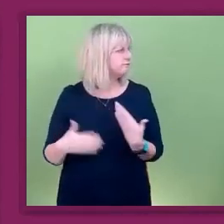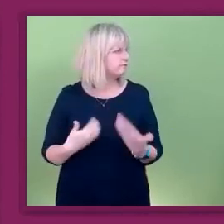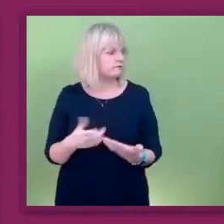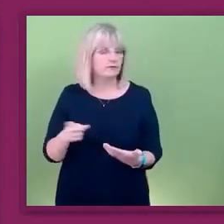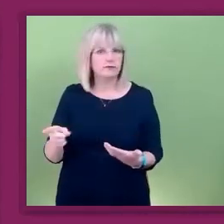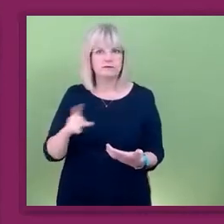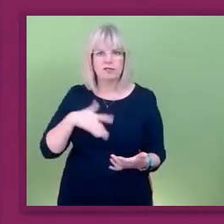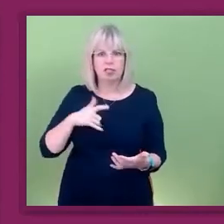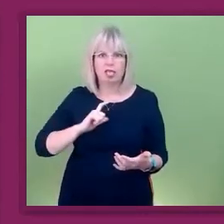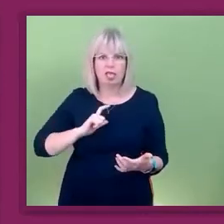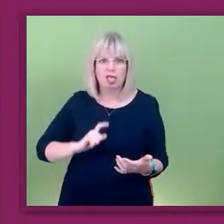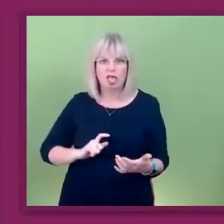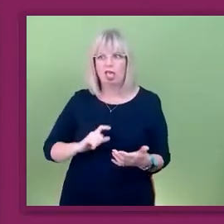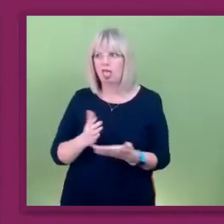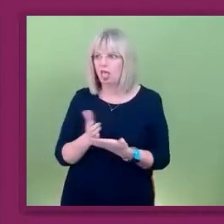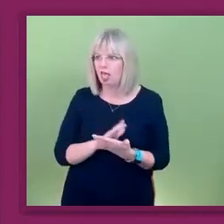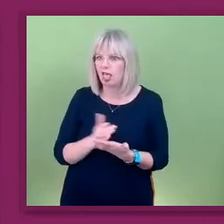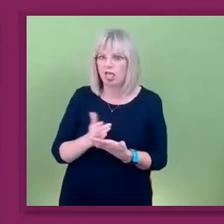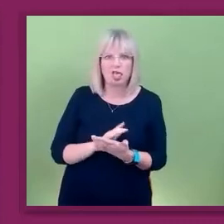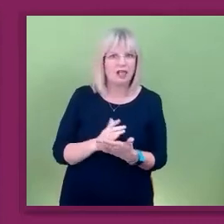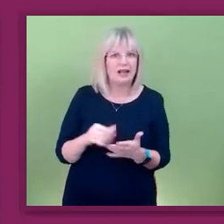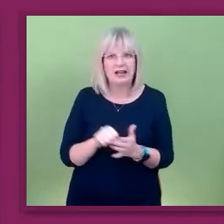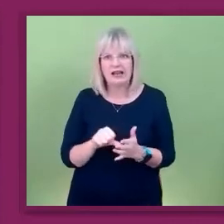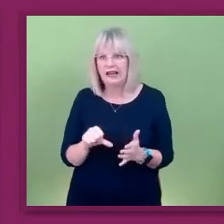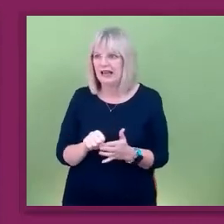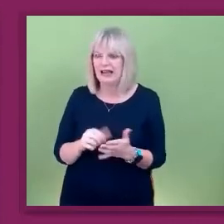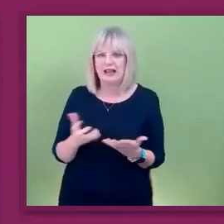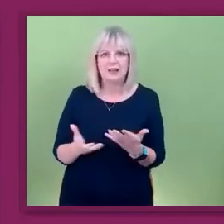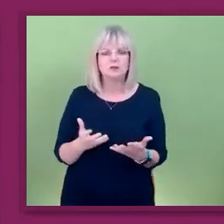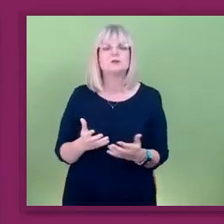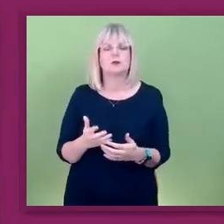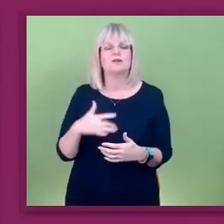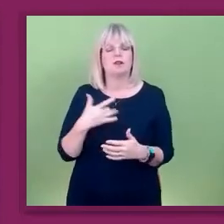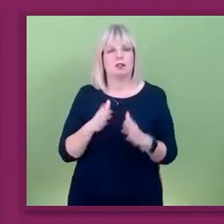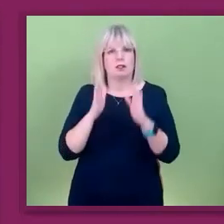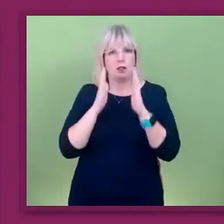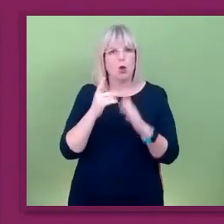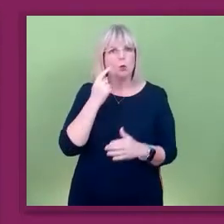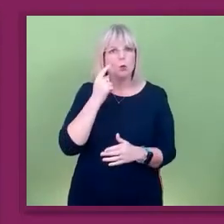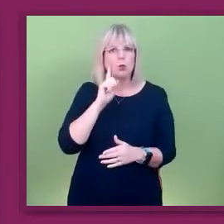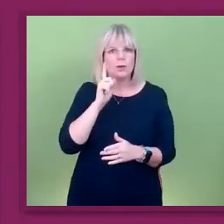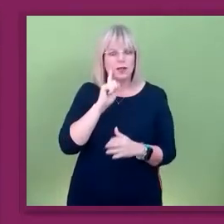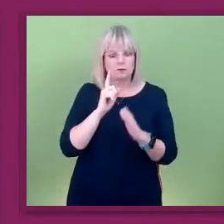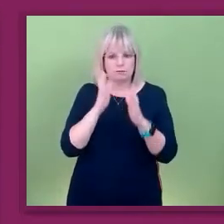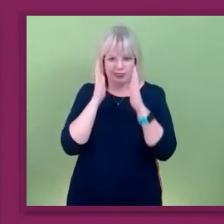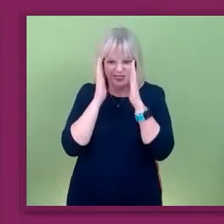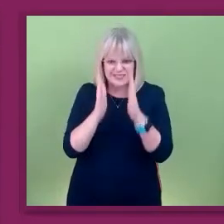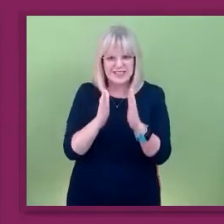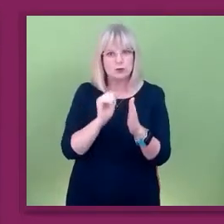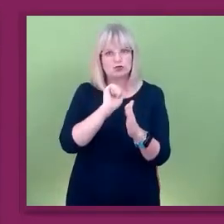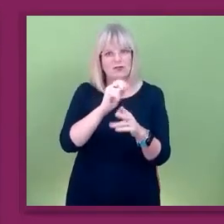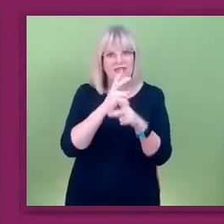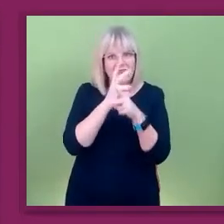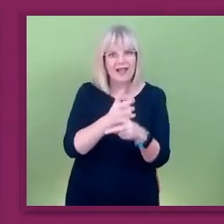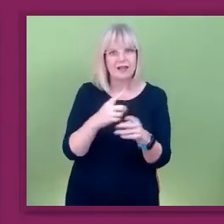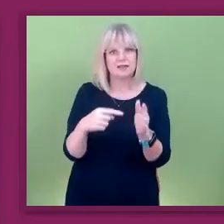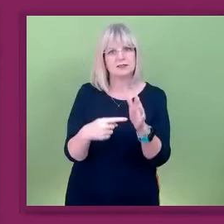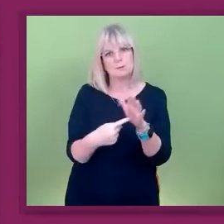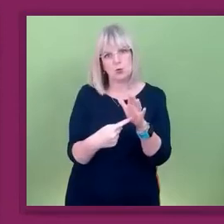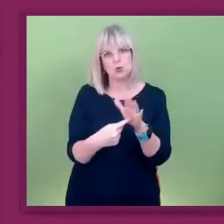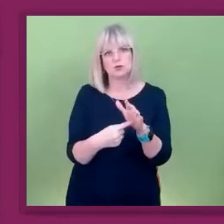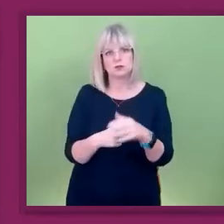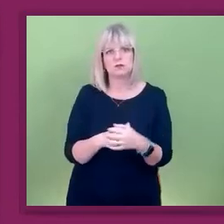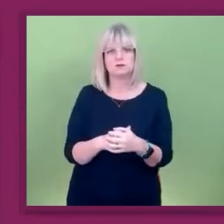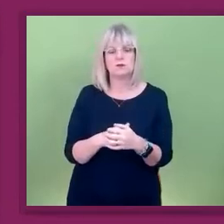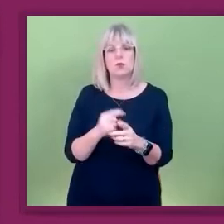think making women the center of their care is very, very important. And there are so many other grassroots organizations that you can support that are